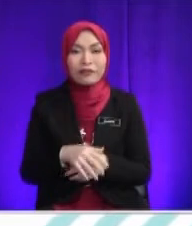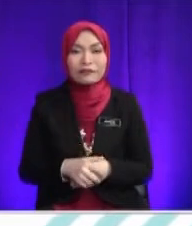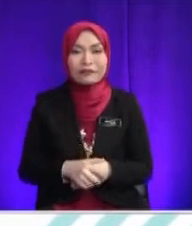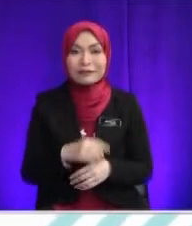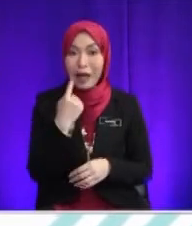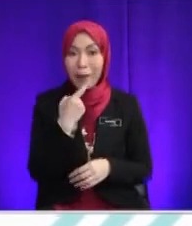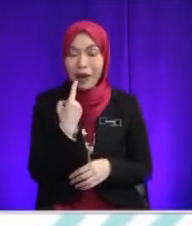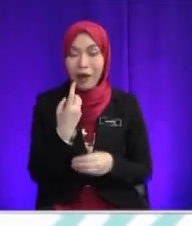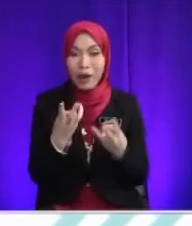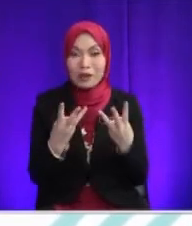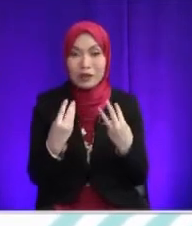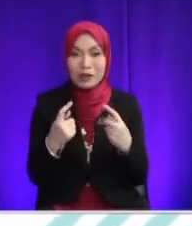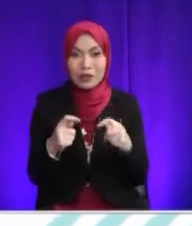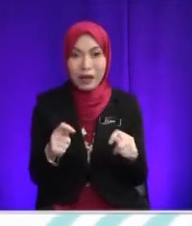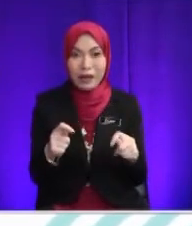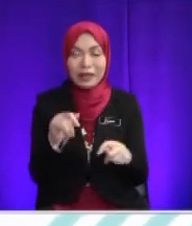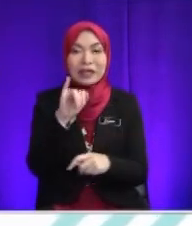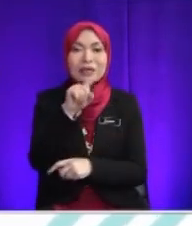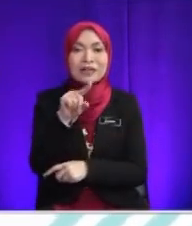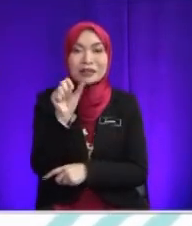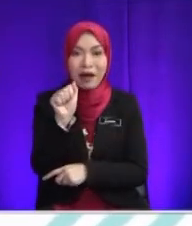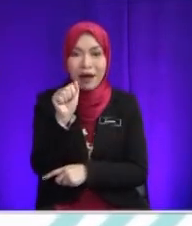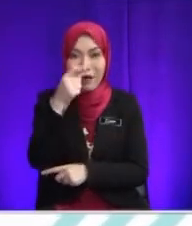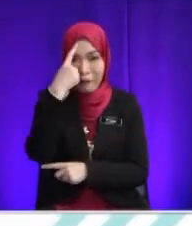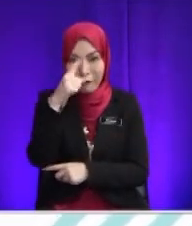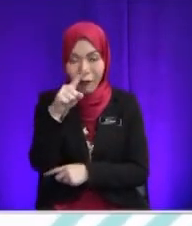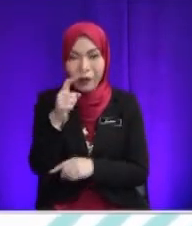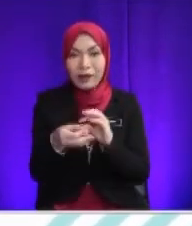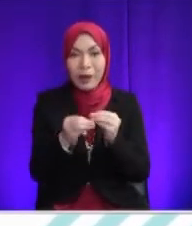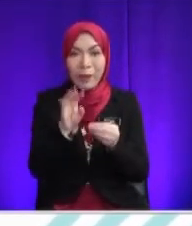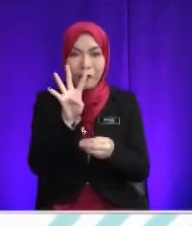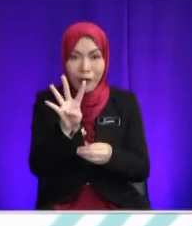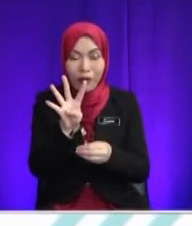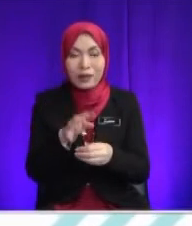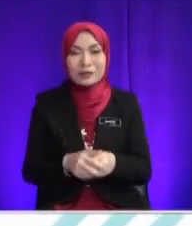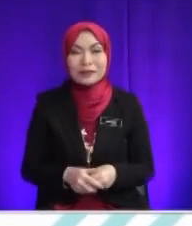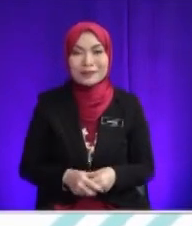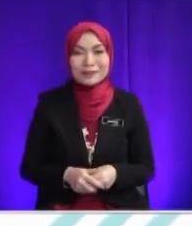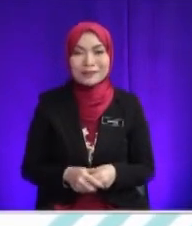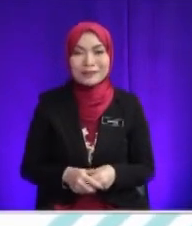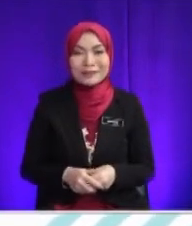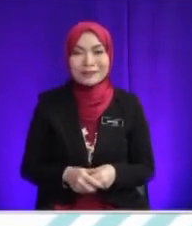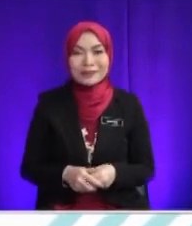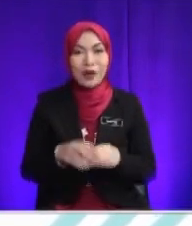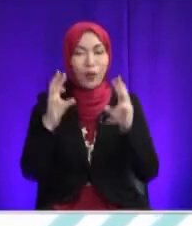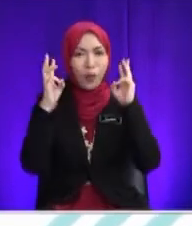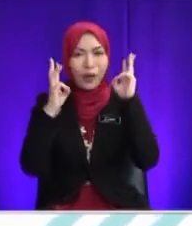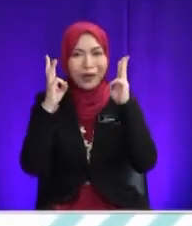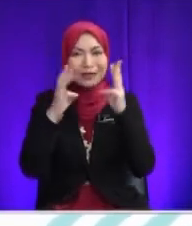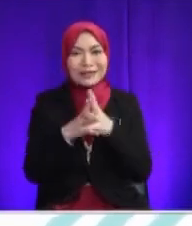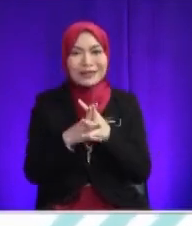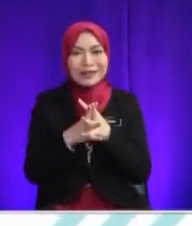All right, Iza. Iza, for number 4, the woman now feels calmer or more confused. Okay, let's listen to the audio.